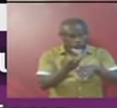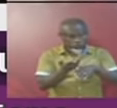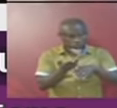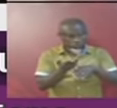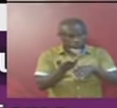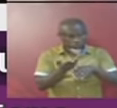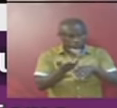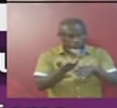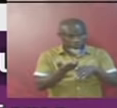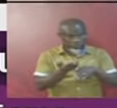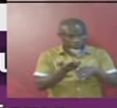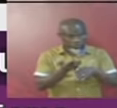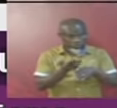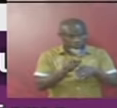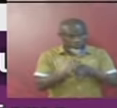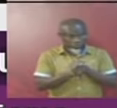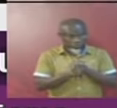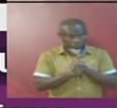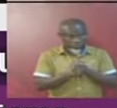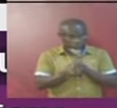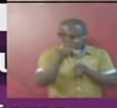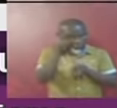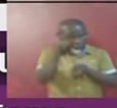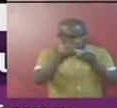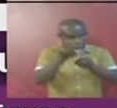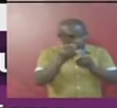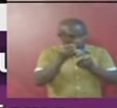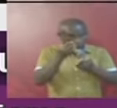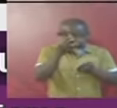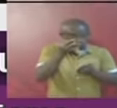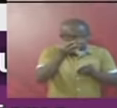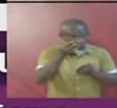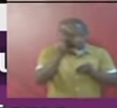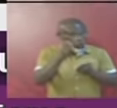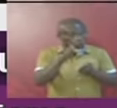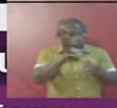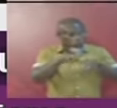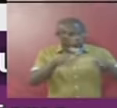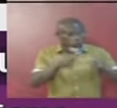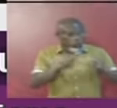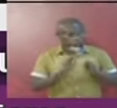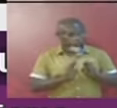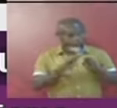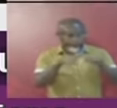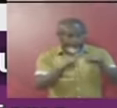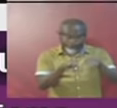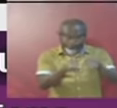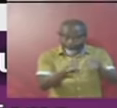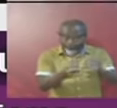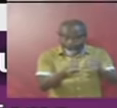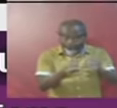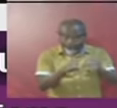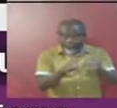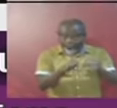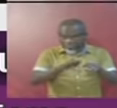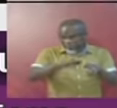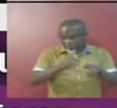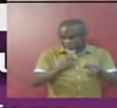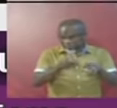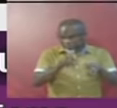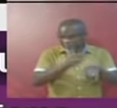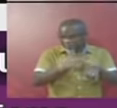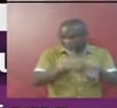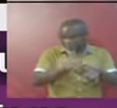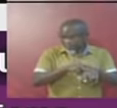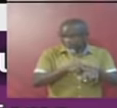are you looking at reopening beaches at times, in example, from 8 a.m. to 4 p.m. Is